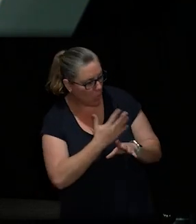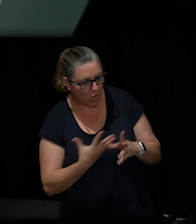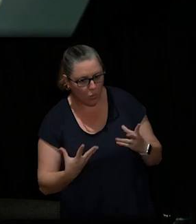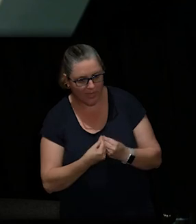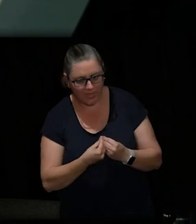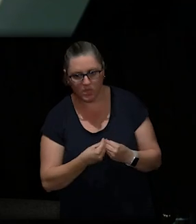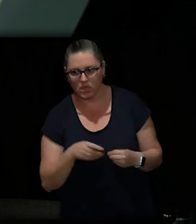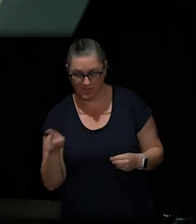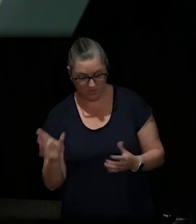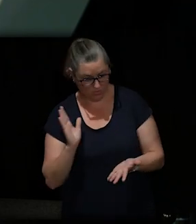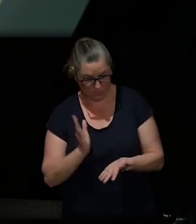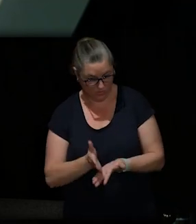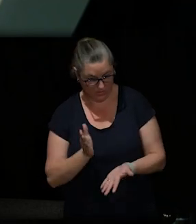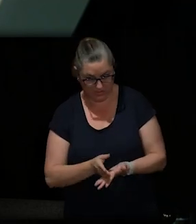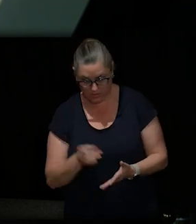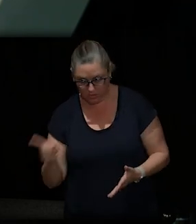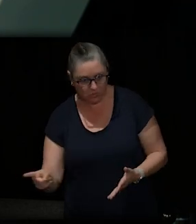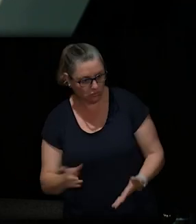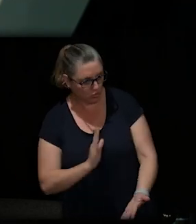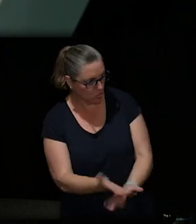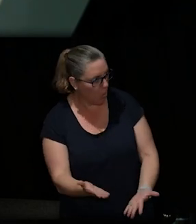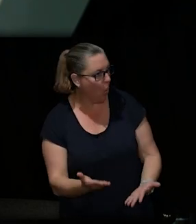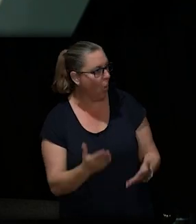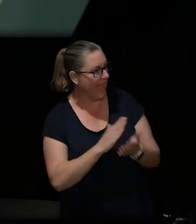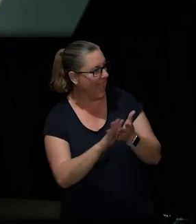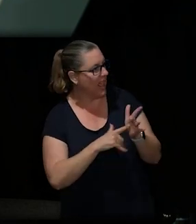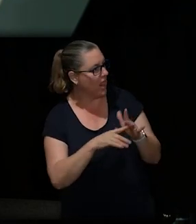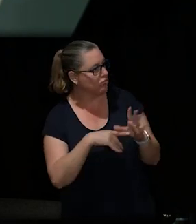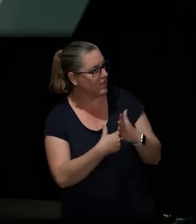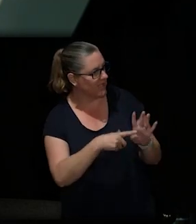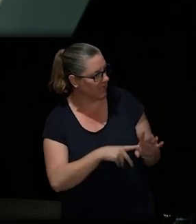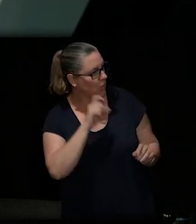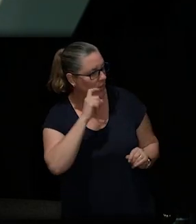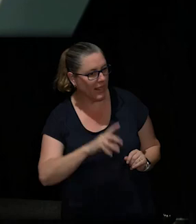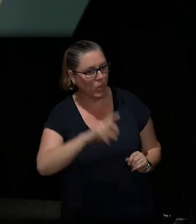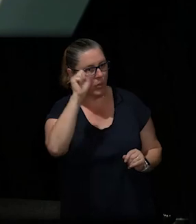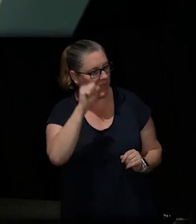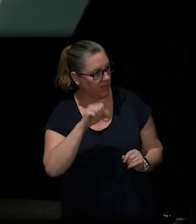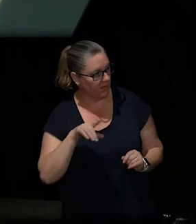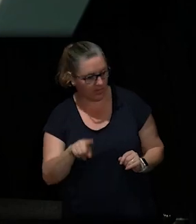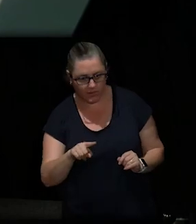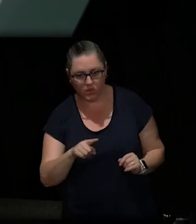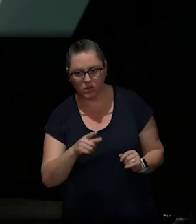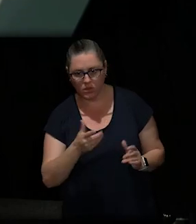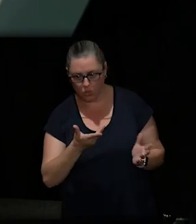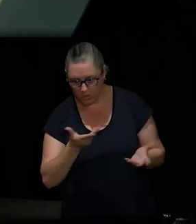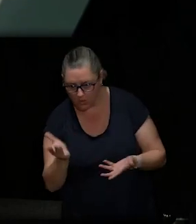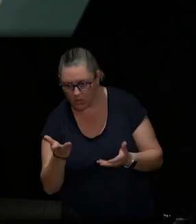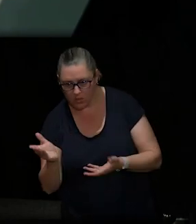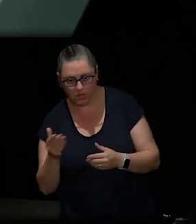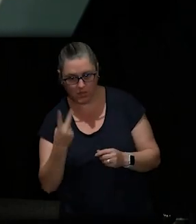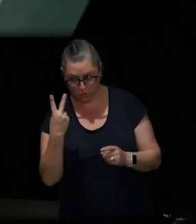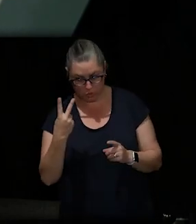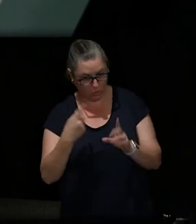were so certain Hillary was going to win, and you referred to her for 2 years up until the election as